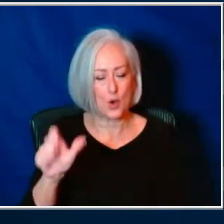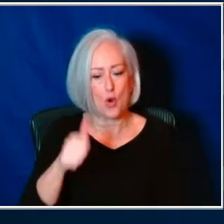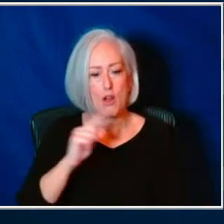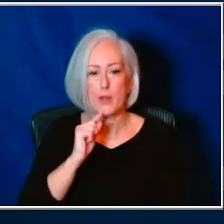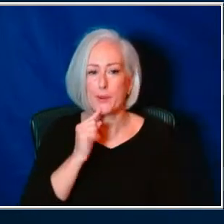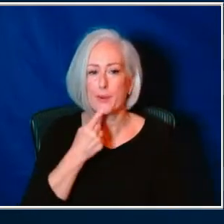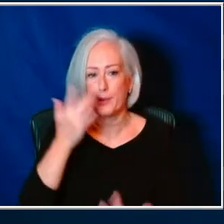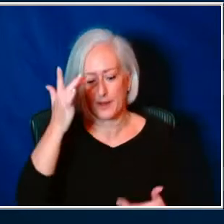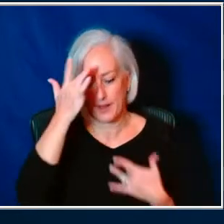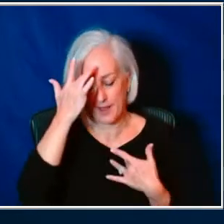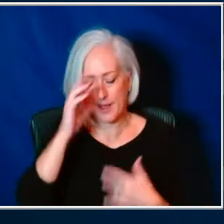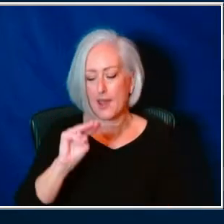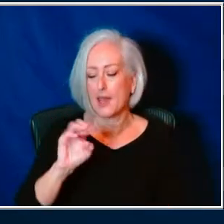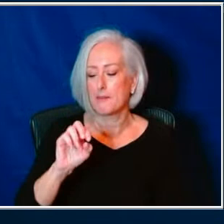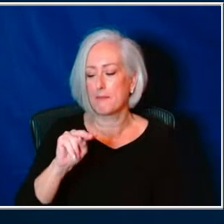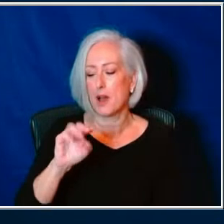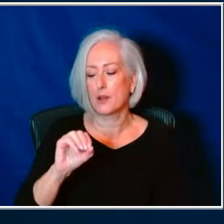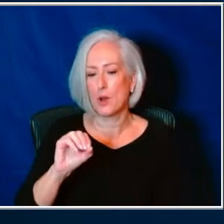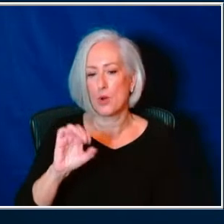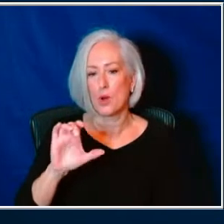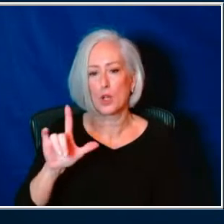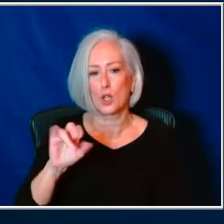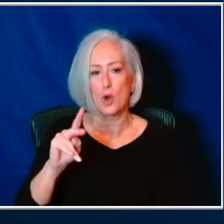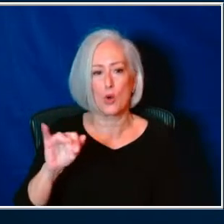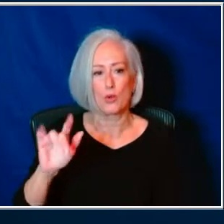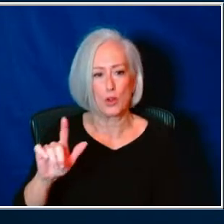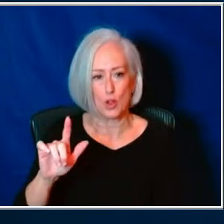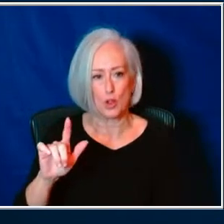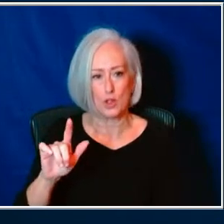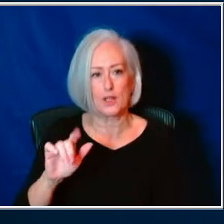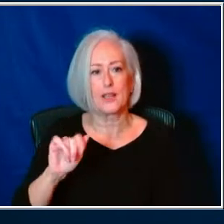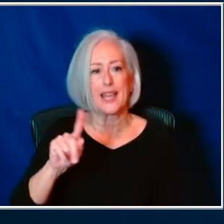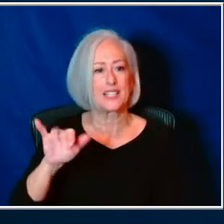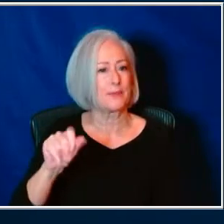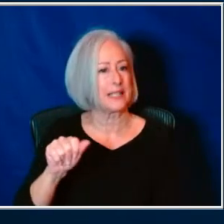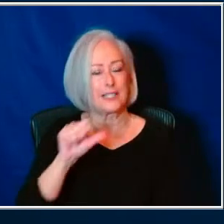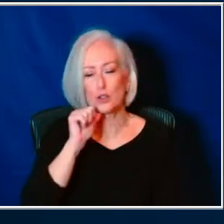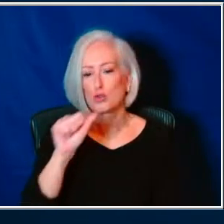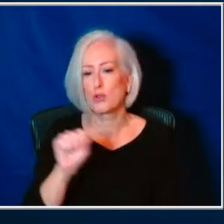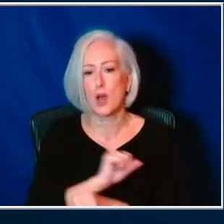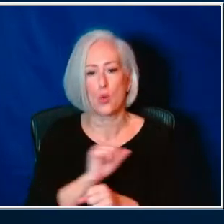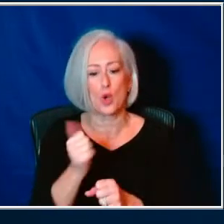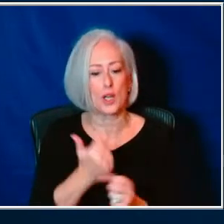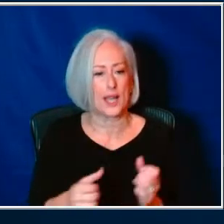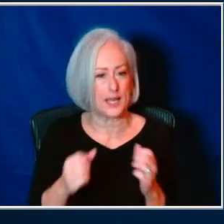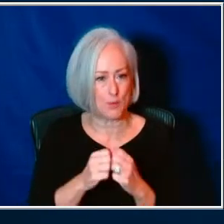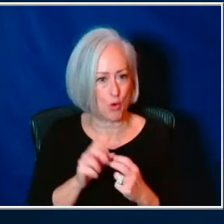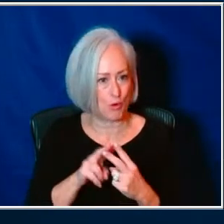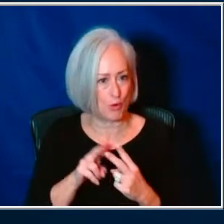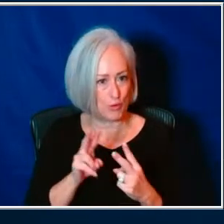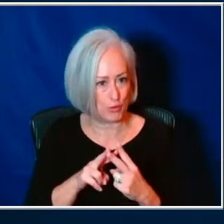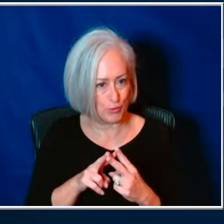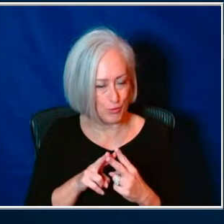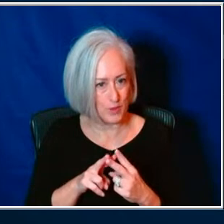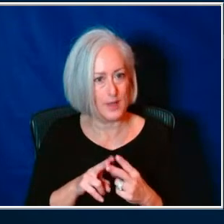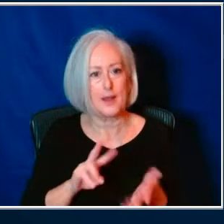monoclonal antibodies don't work for this version of COVID anymore. That just means that people are going to have even better, more conservative measures.